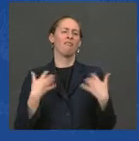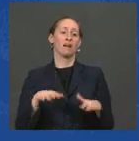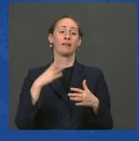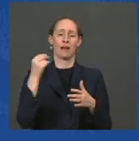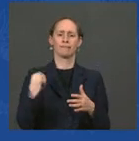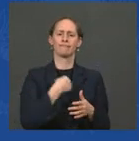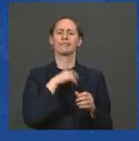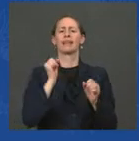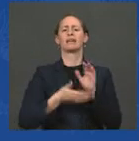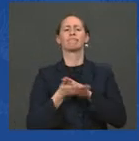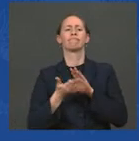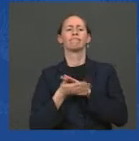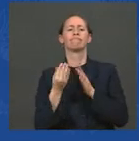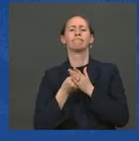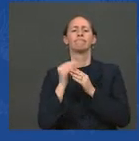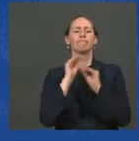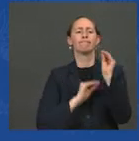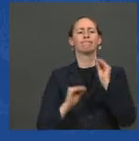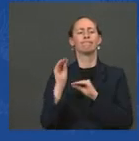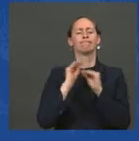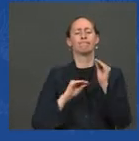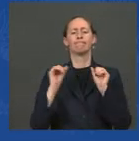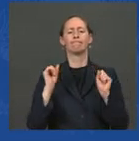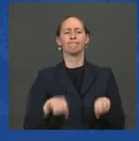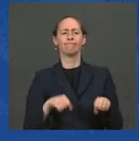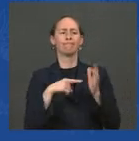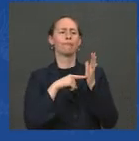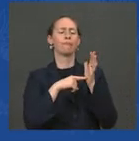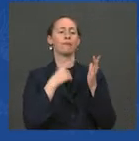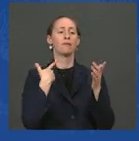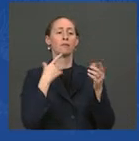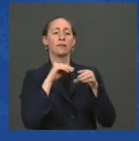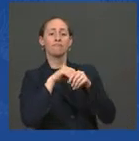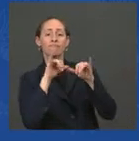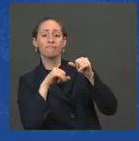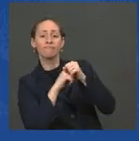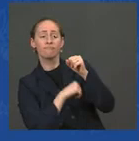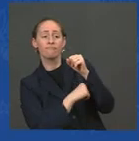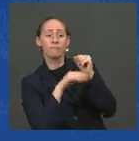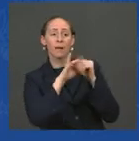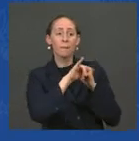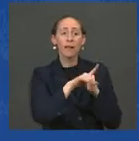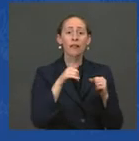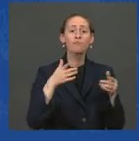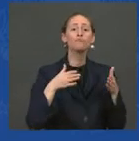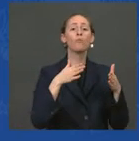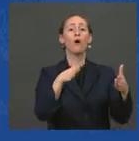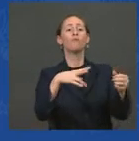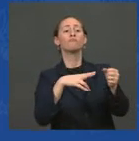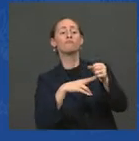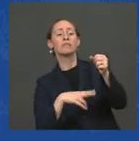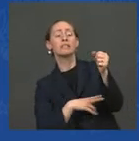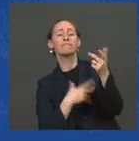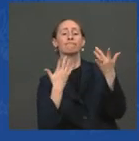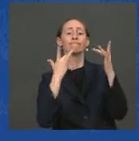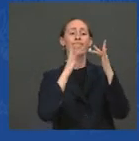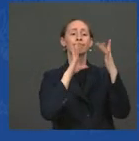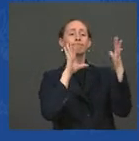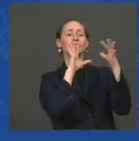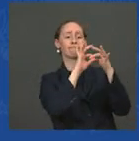the infrastructure bill. All those investments, road, bridges, high-speed rail, internet, the whole deal, they represent less